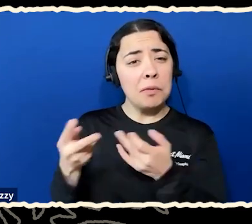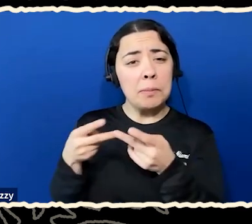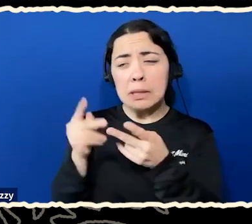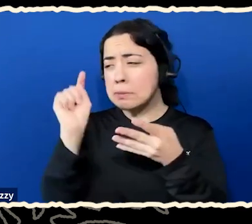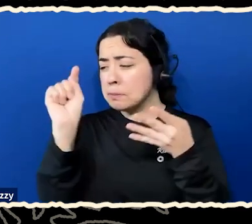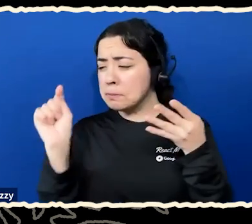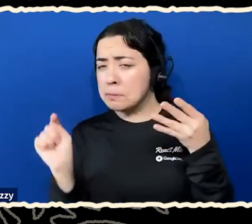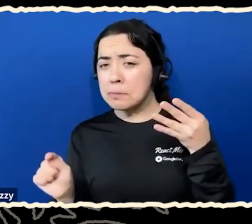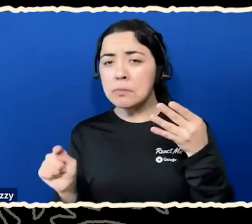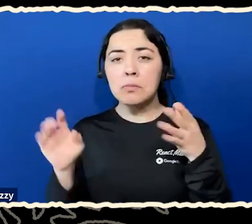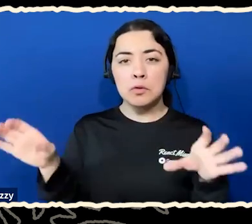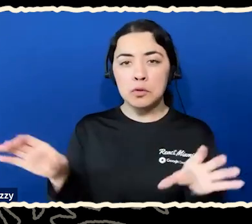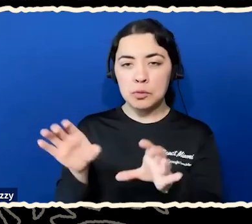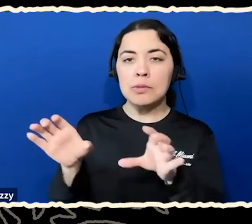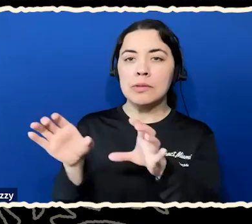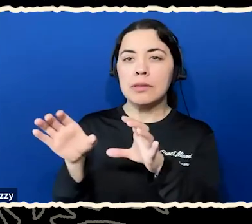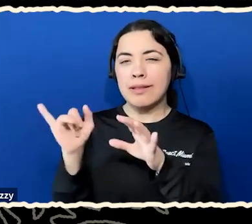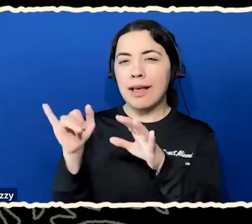a navigation, which